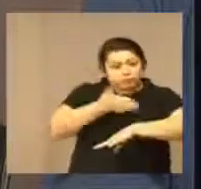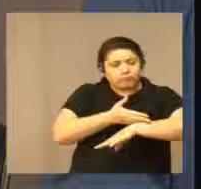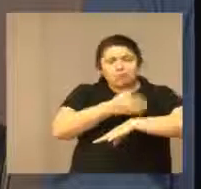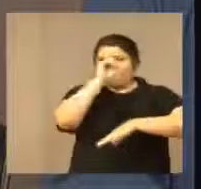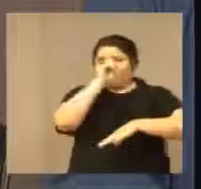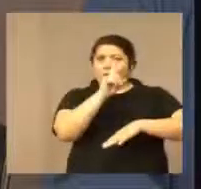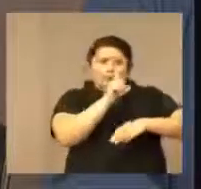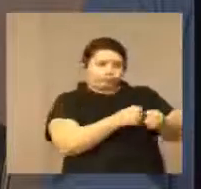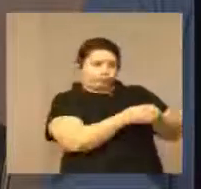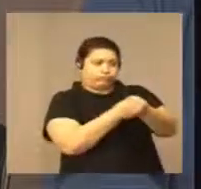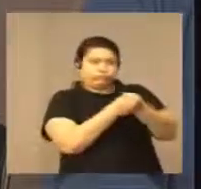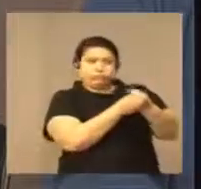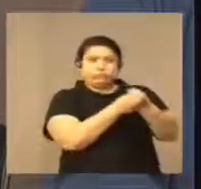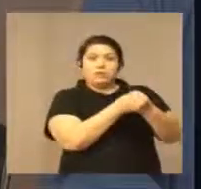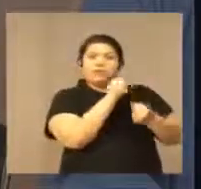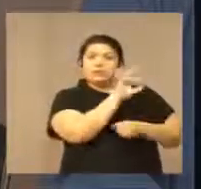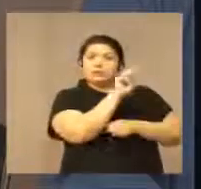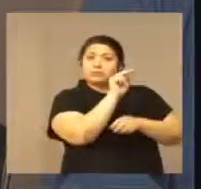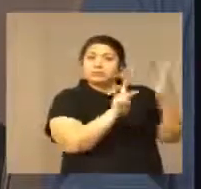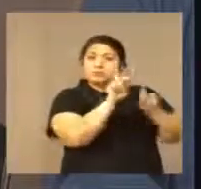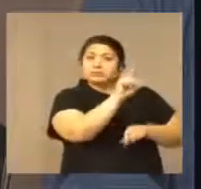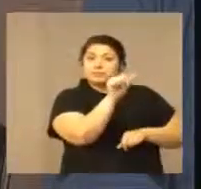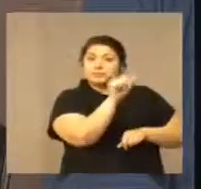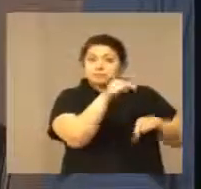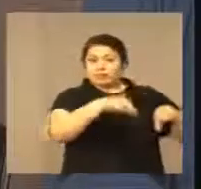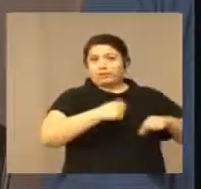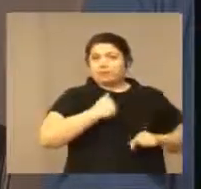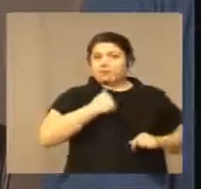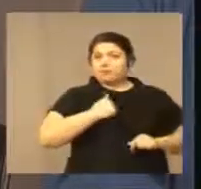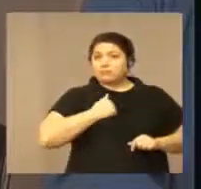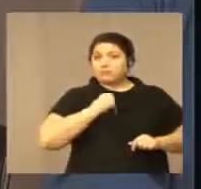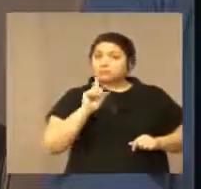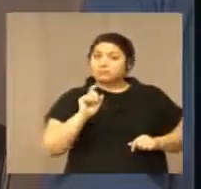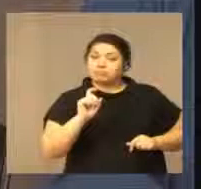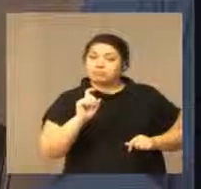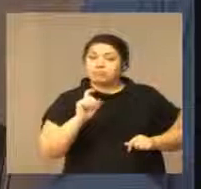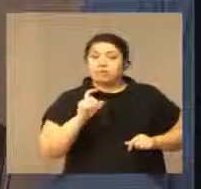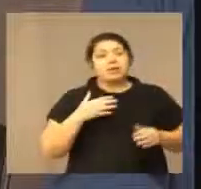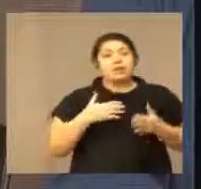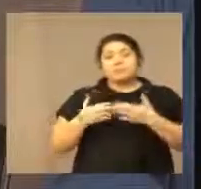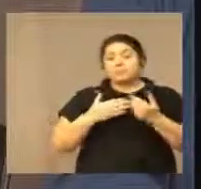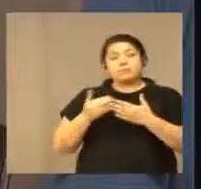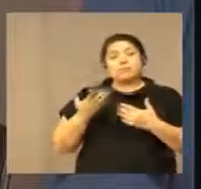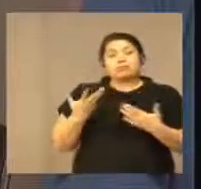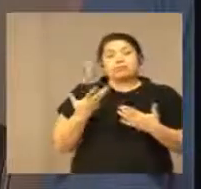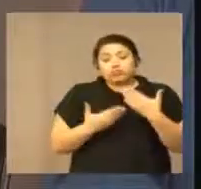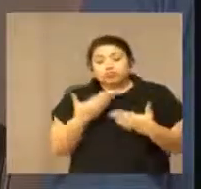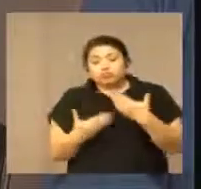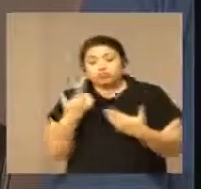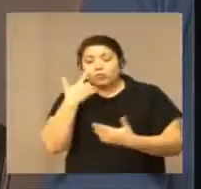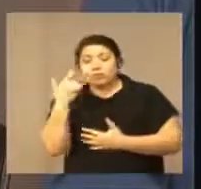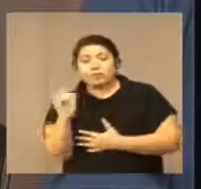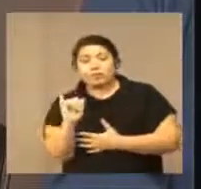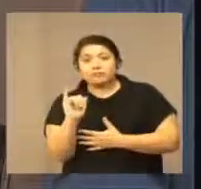persons with disabilities in Canada? Regardless of how we proceed from here, one key principle